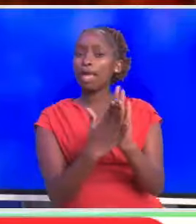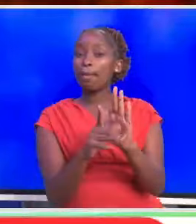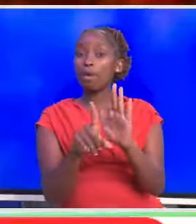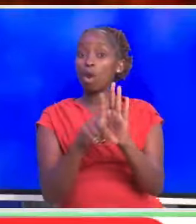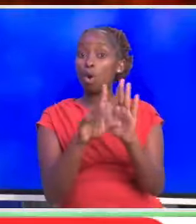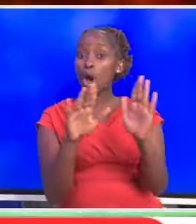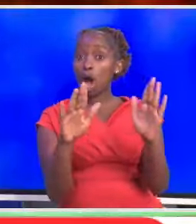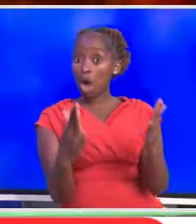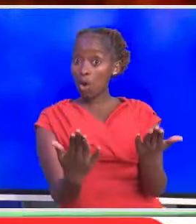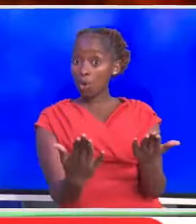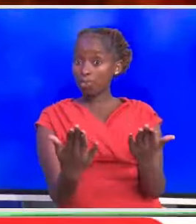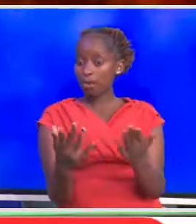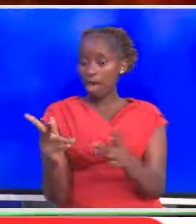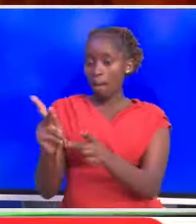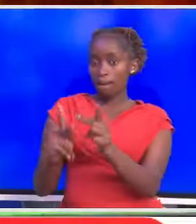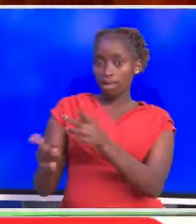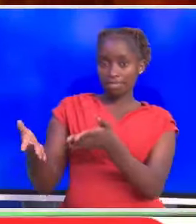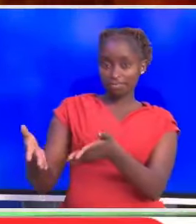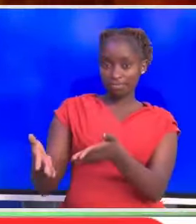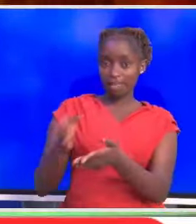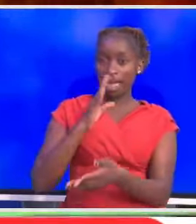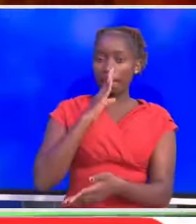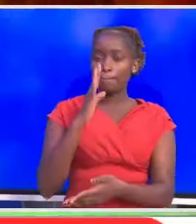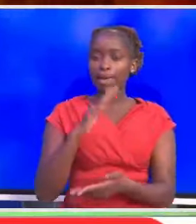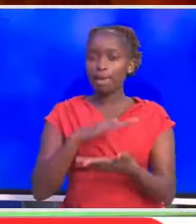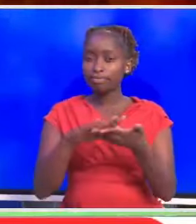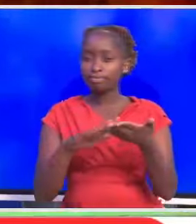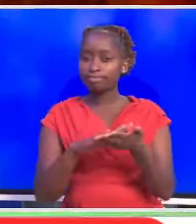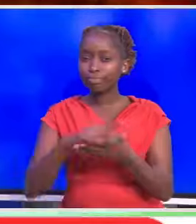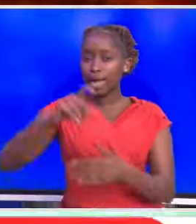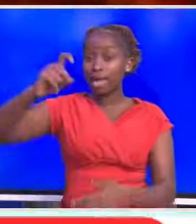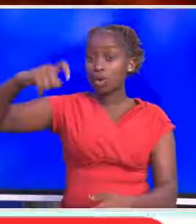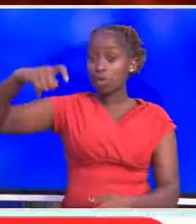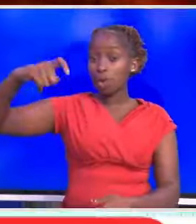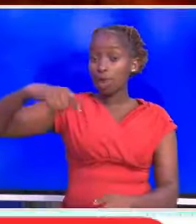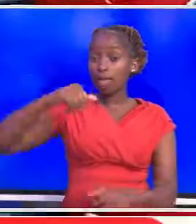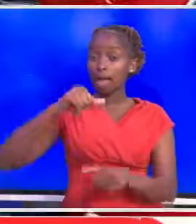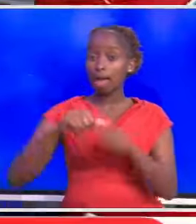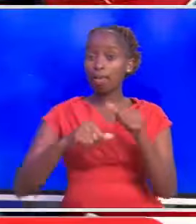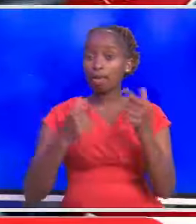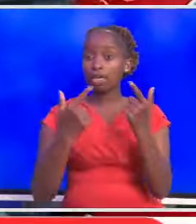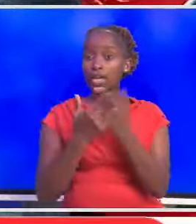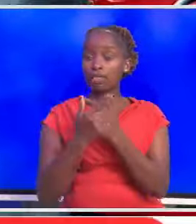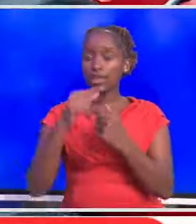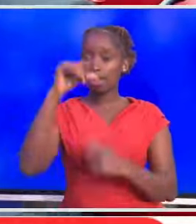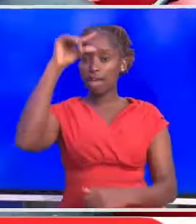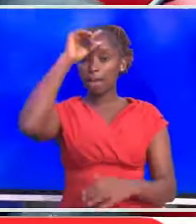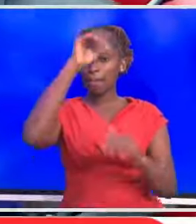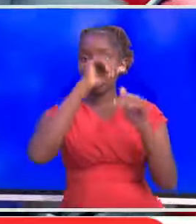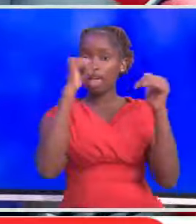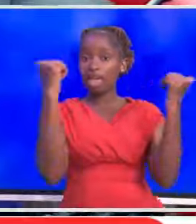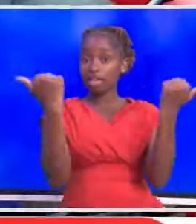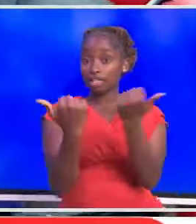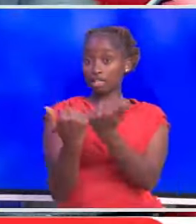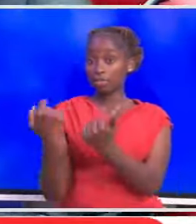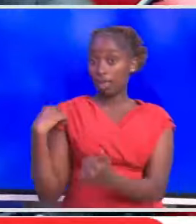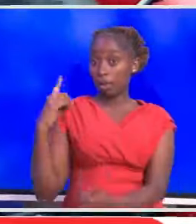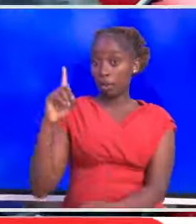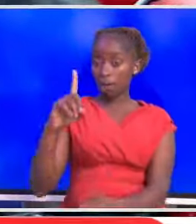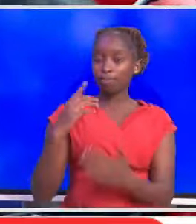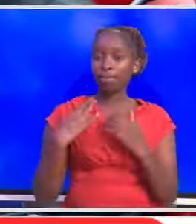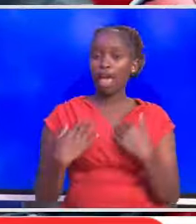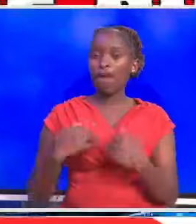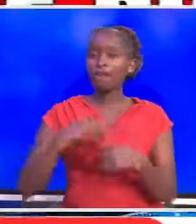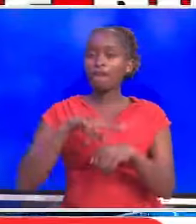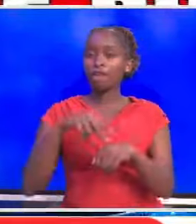Well, this process will be based on the requirements of various government agencies. First, the National